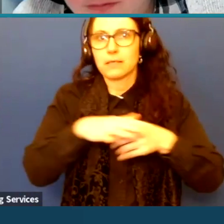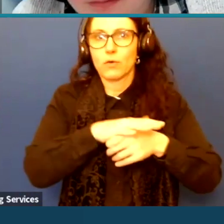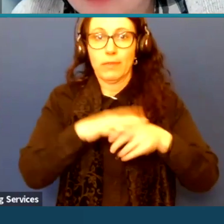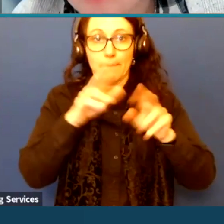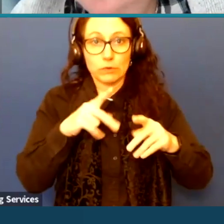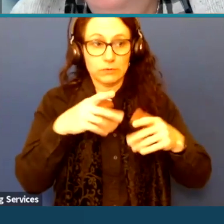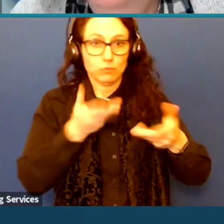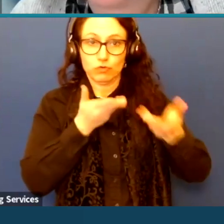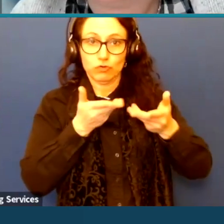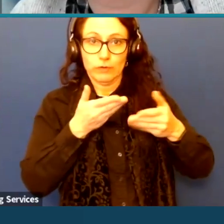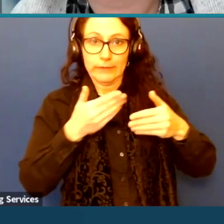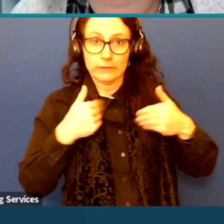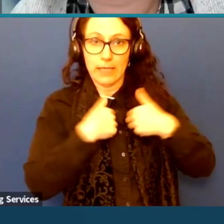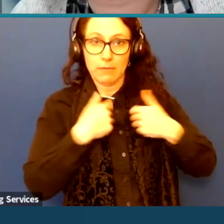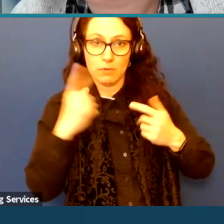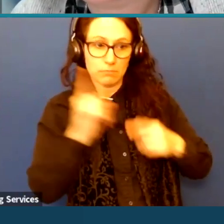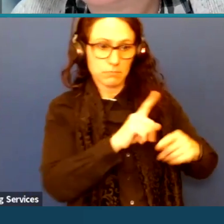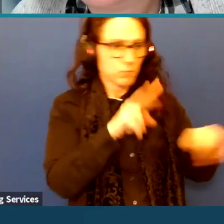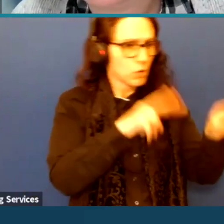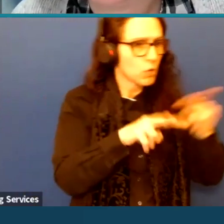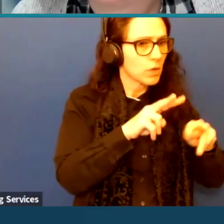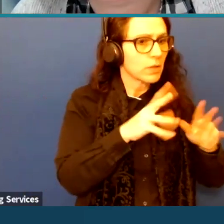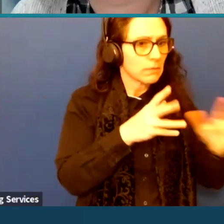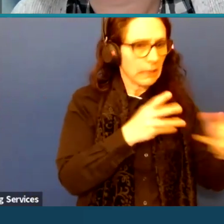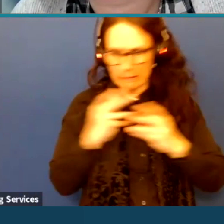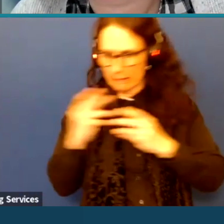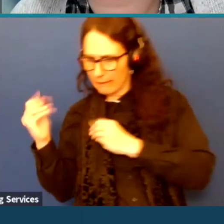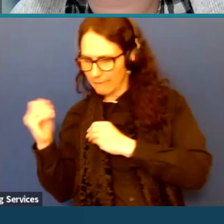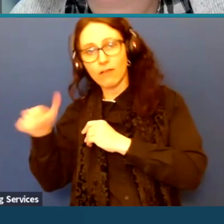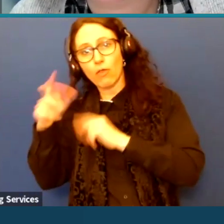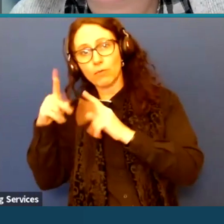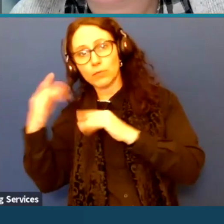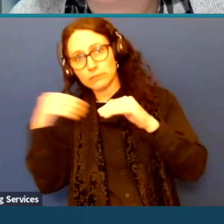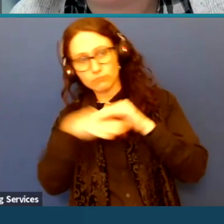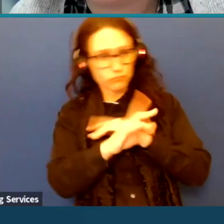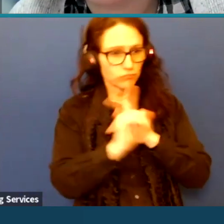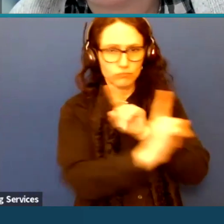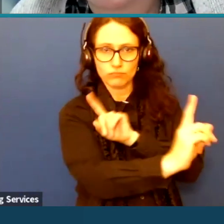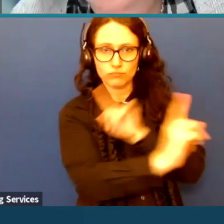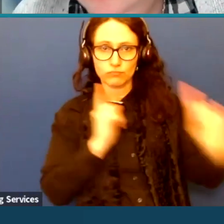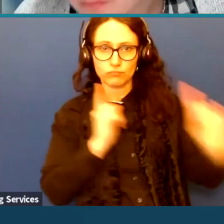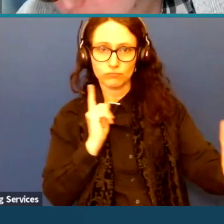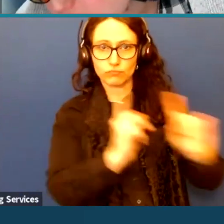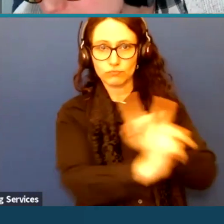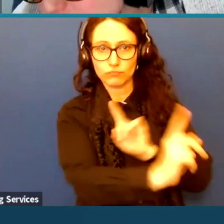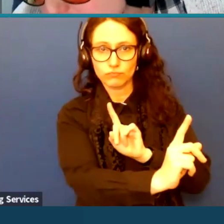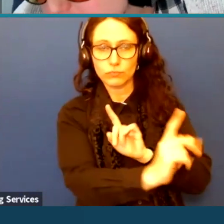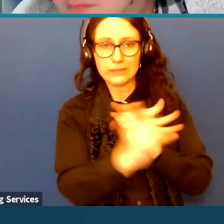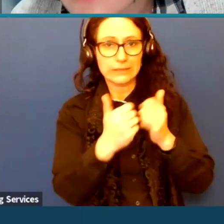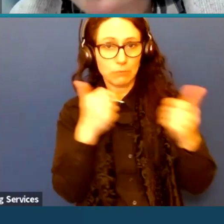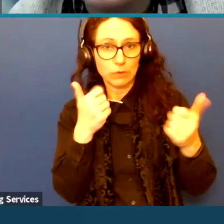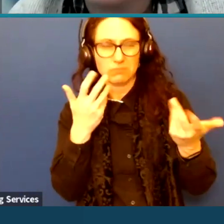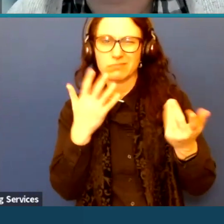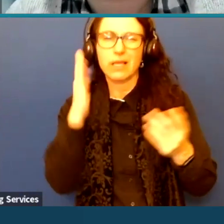comes in first, takes a look at the exhibit, leaves, and then the other person can come in. It's just going to depend on that situation, but I would have training, I would